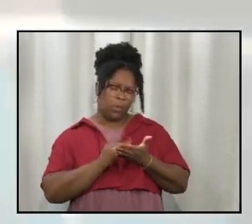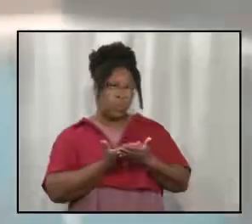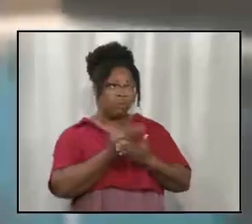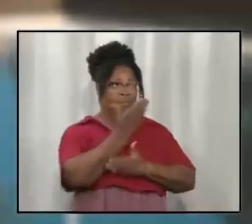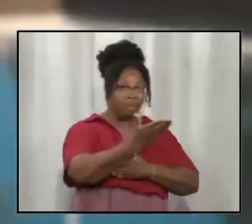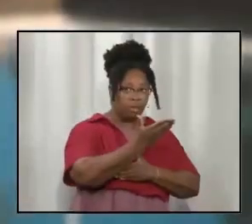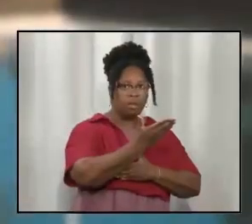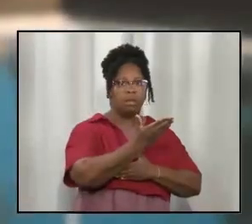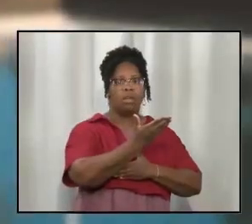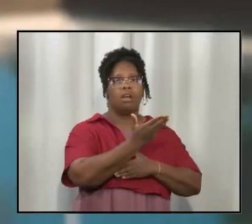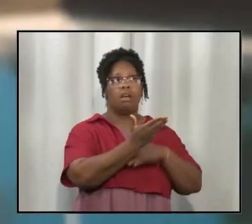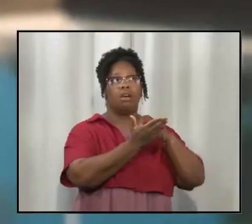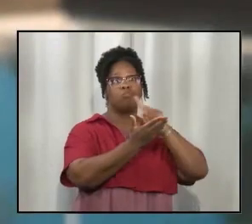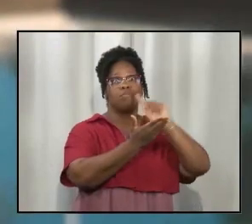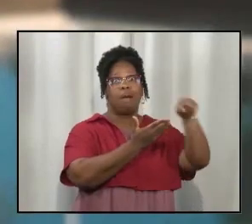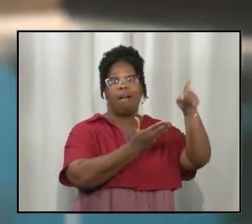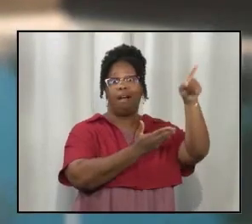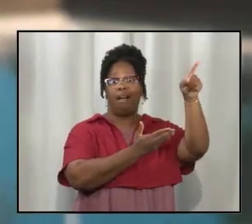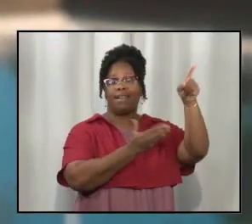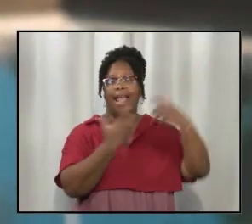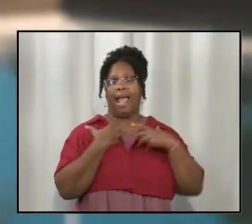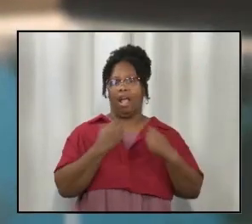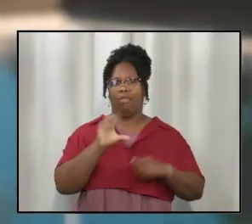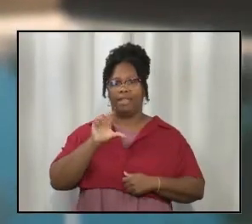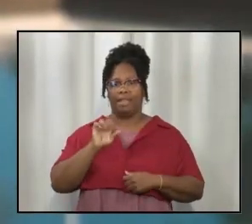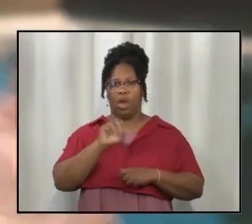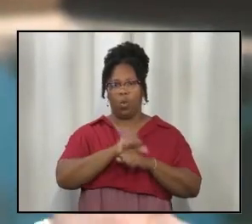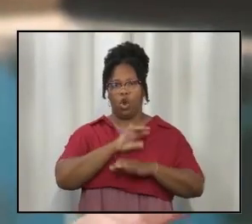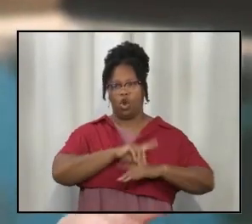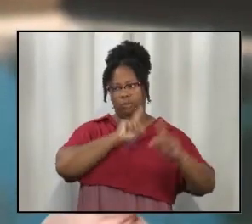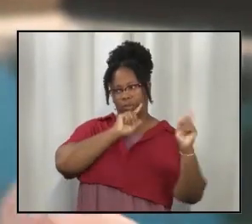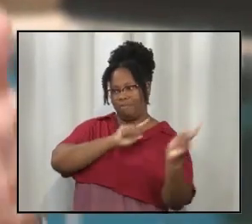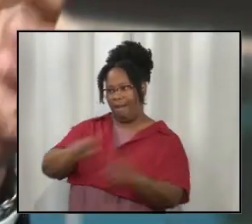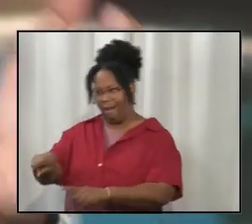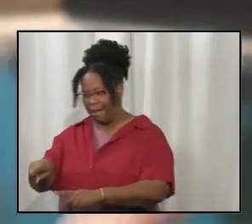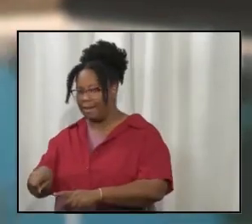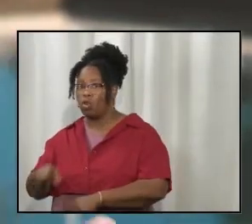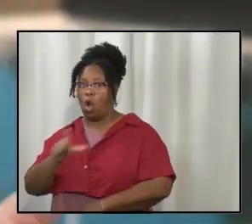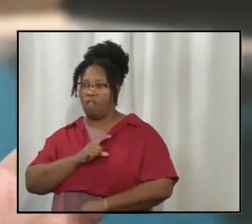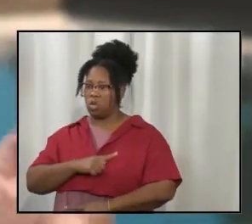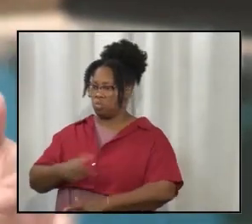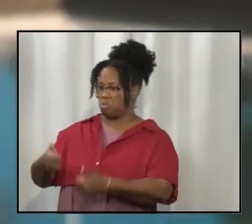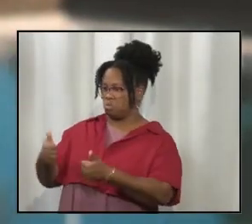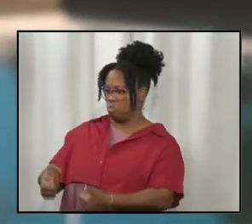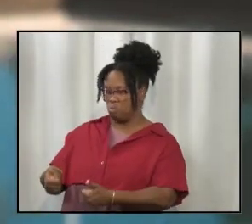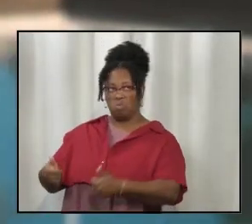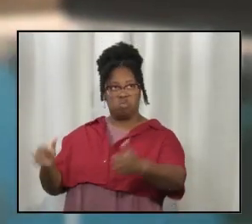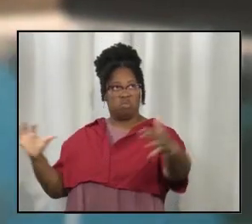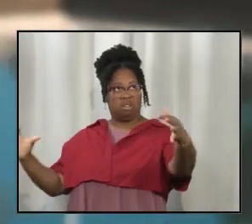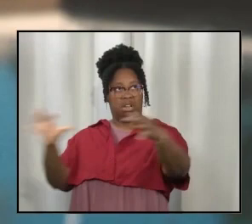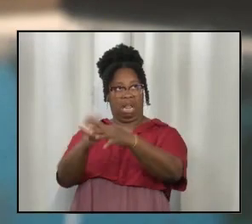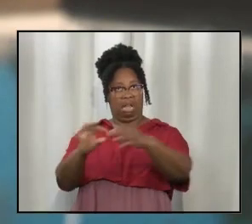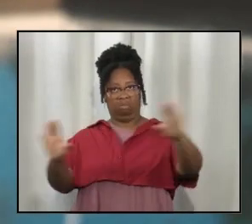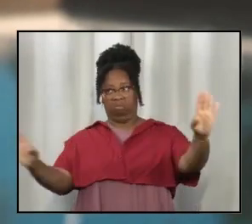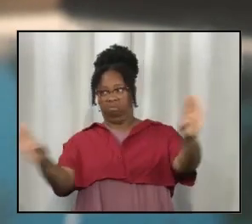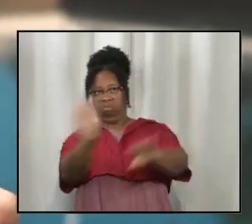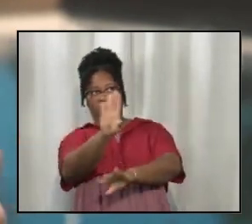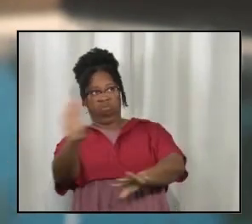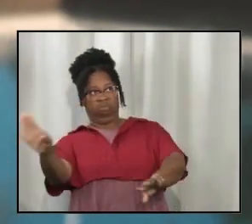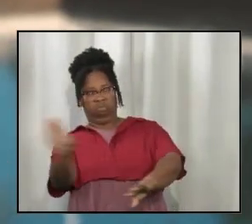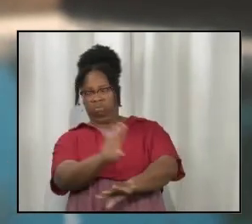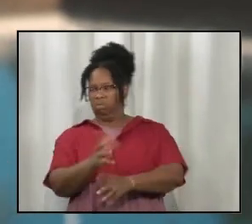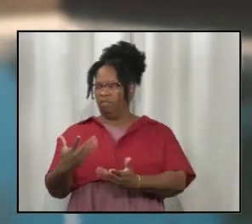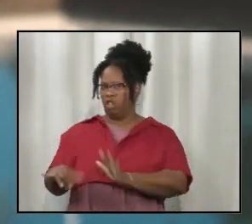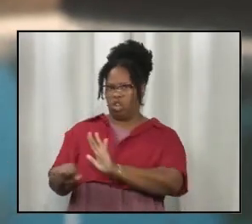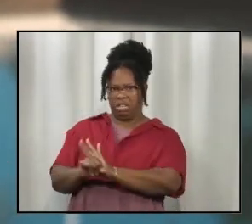healthcare response to that contact. That way the officer can go on to his next call. He's already identified the individual and